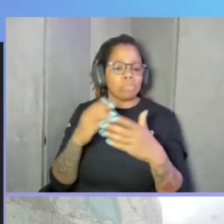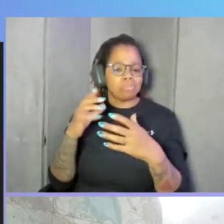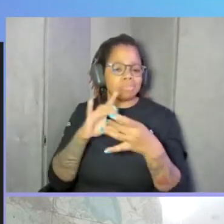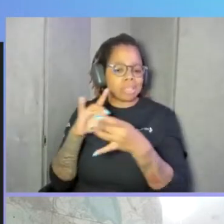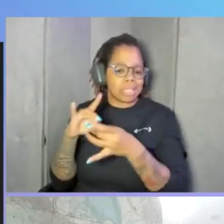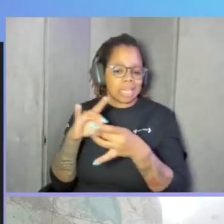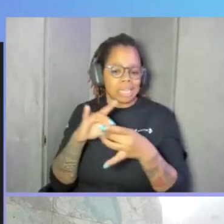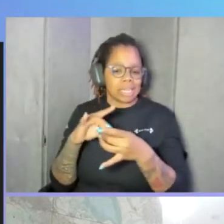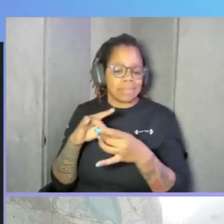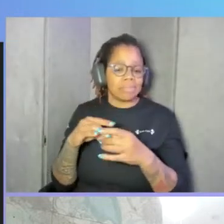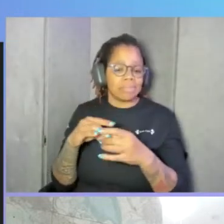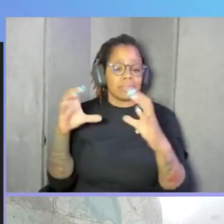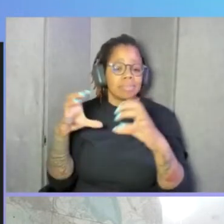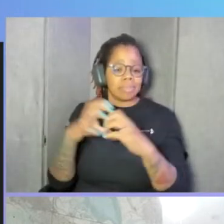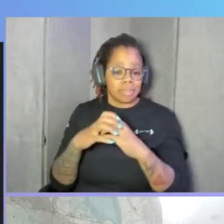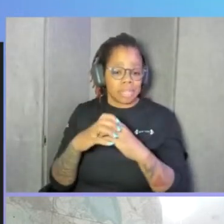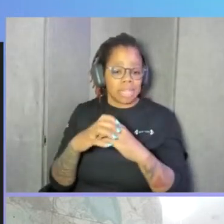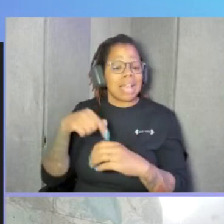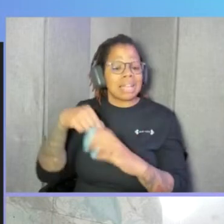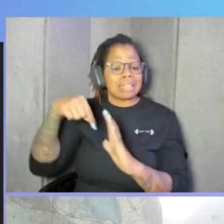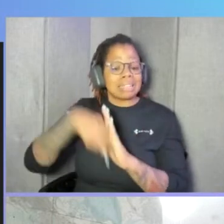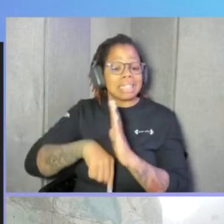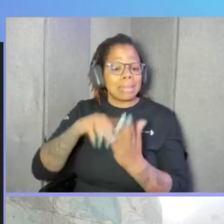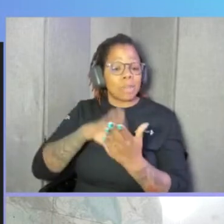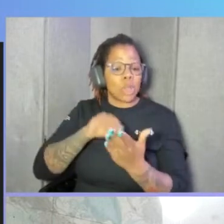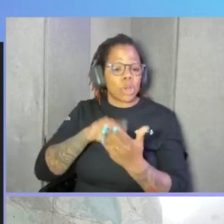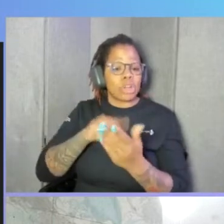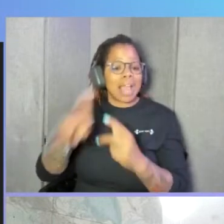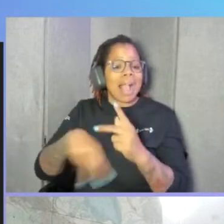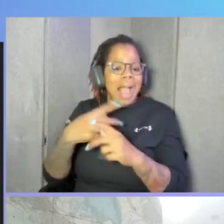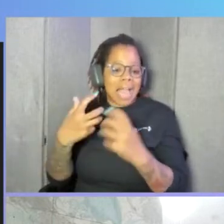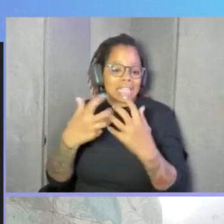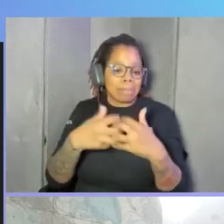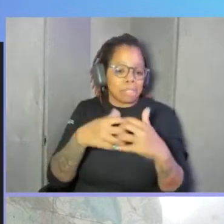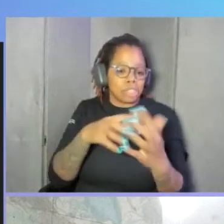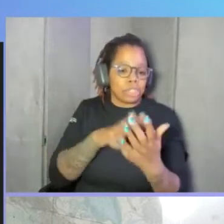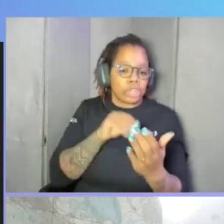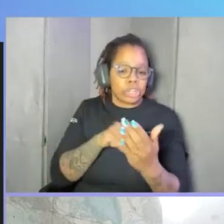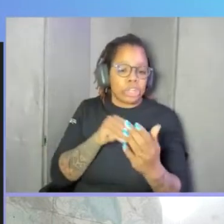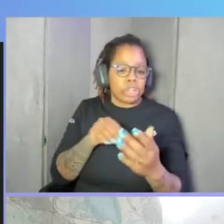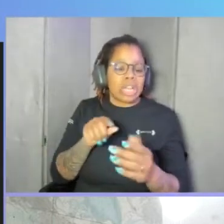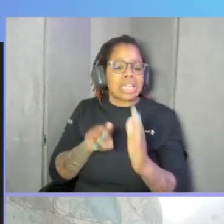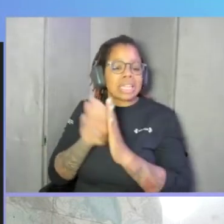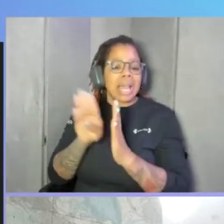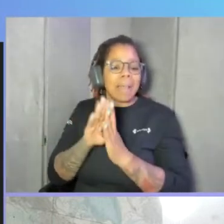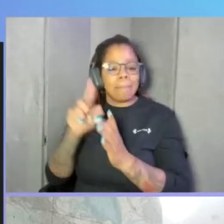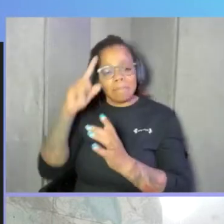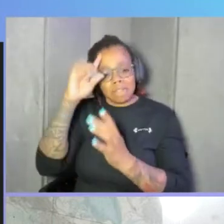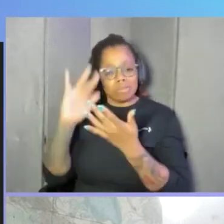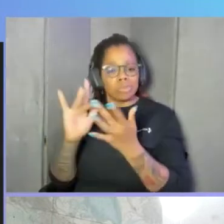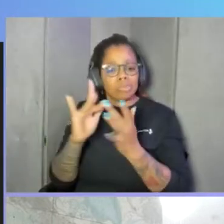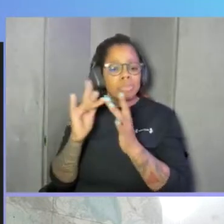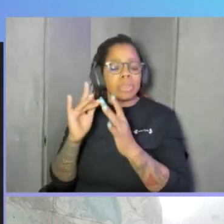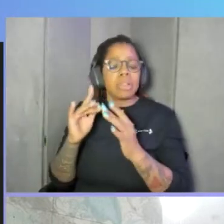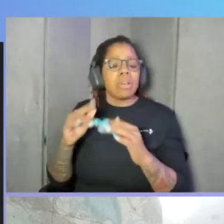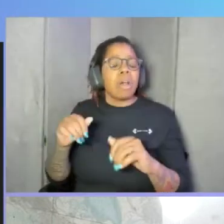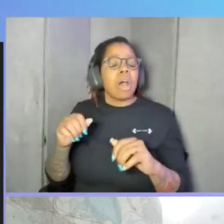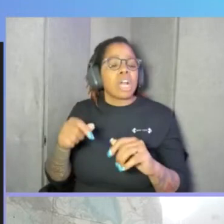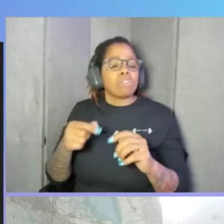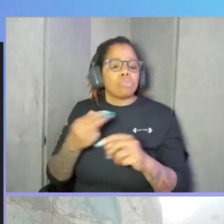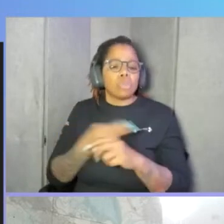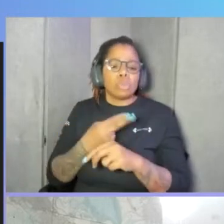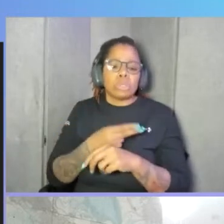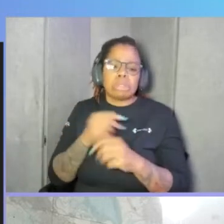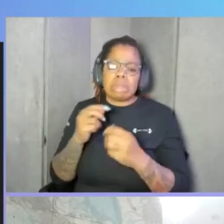Deep learning is a type of machine learning which builds neural networks using complicated algorithms.